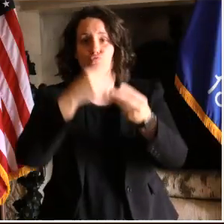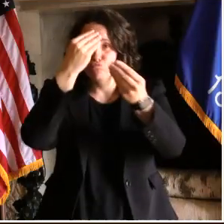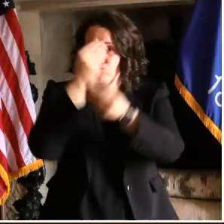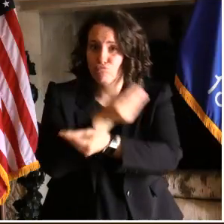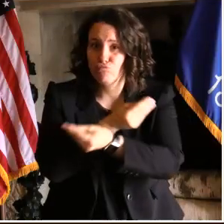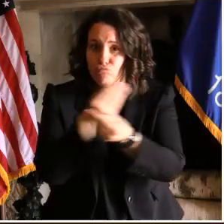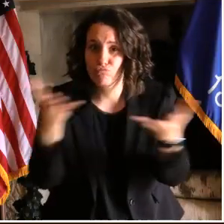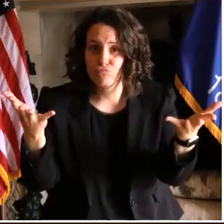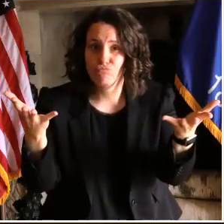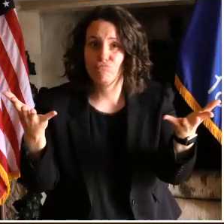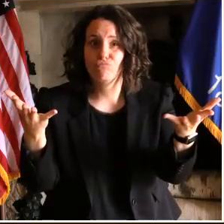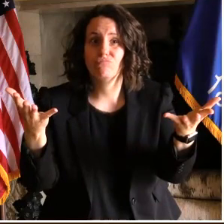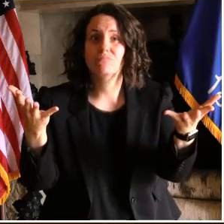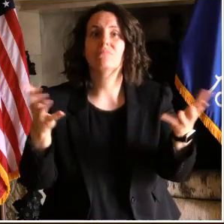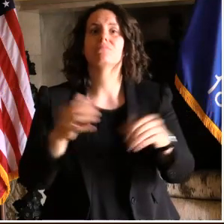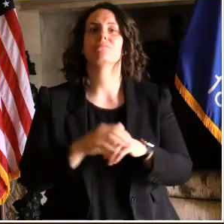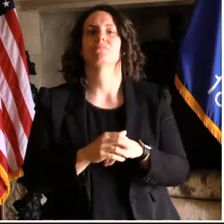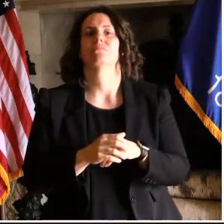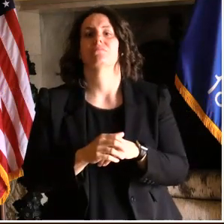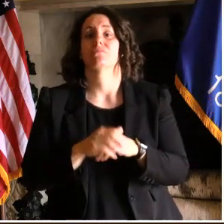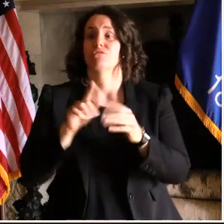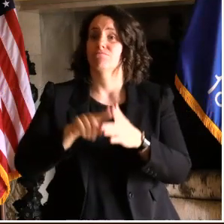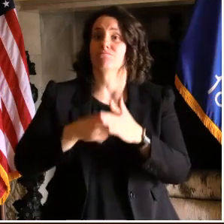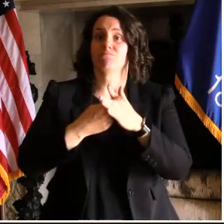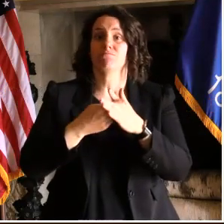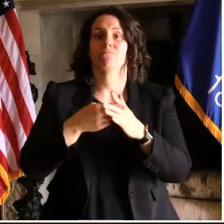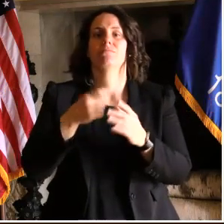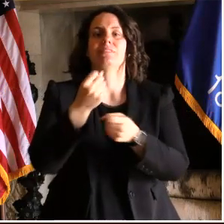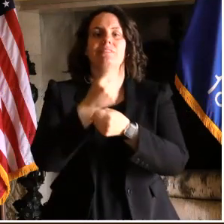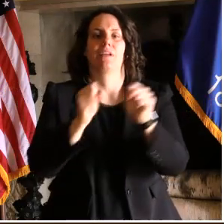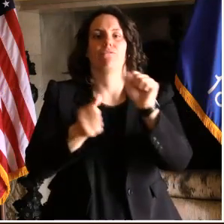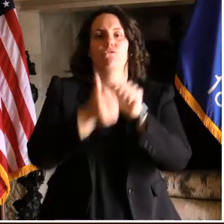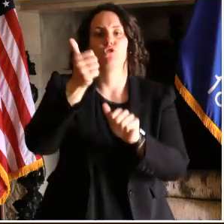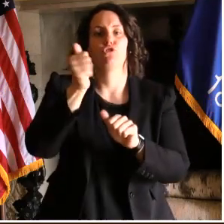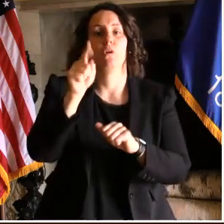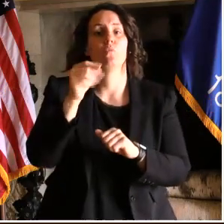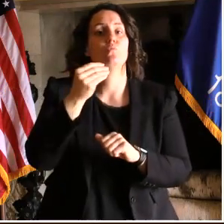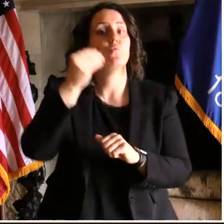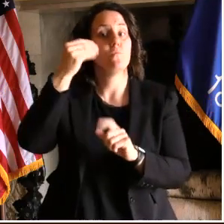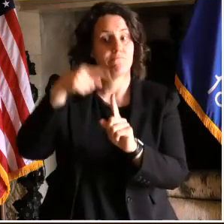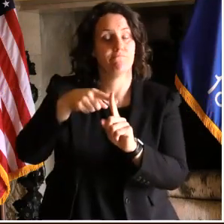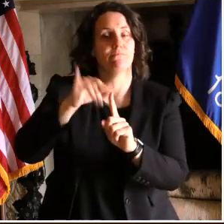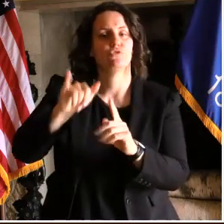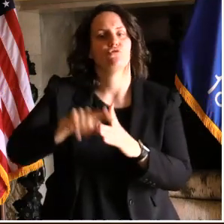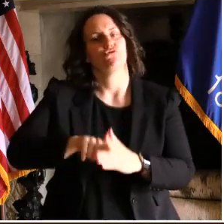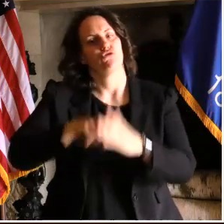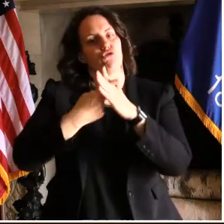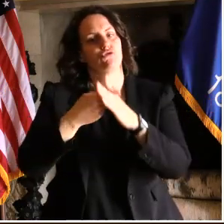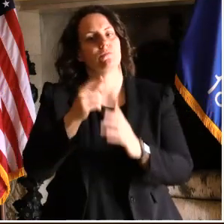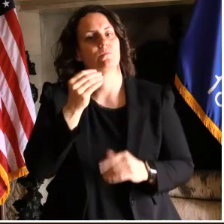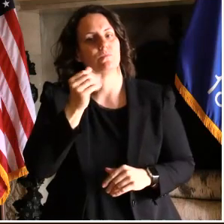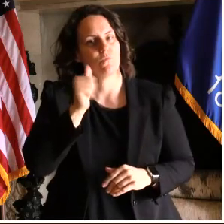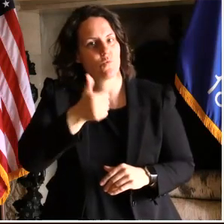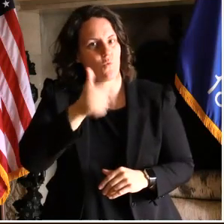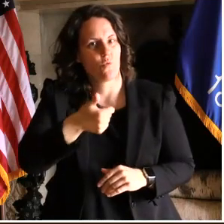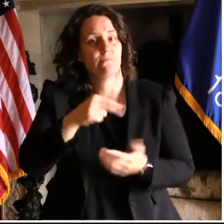safer at home order tomorrow. As we've worked to respond to and prevent the spread